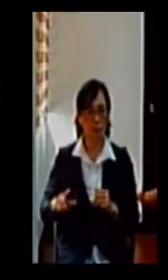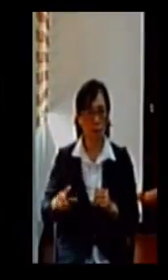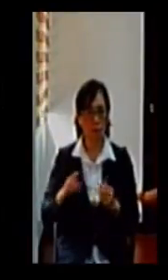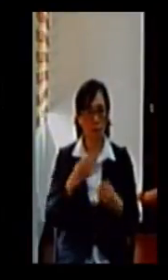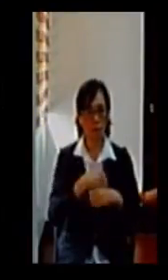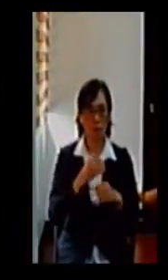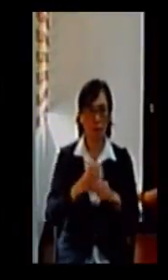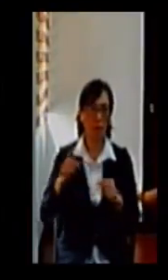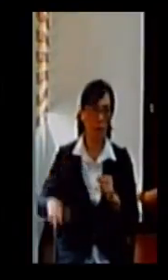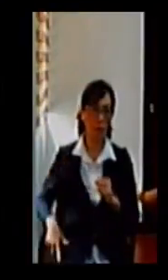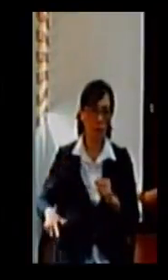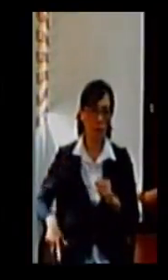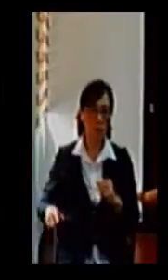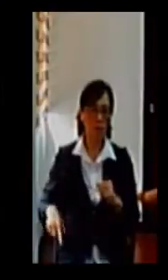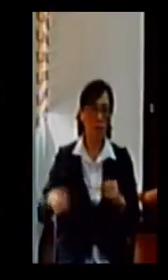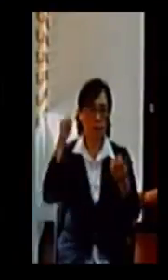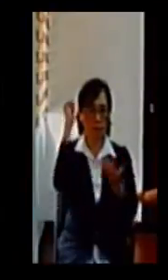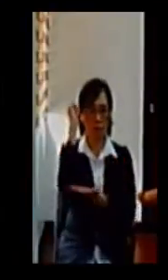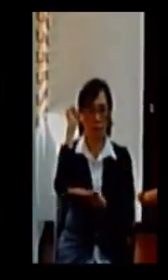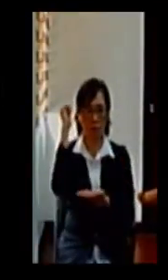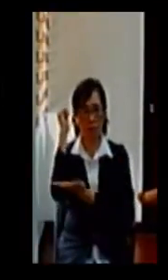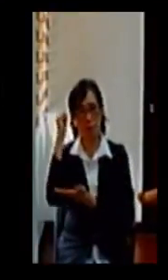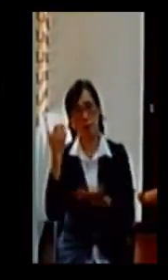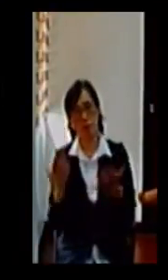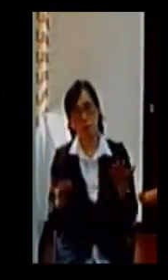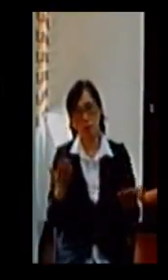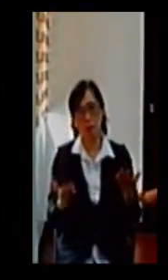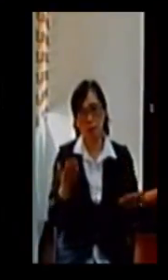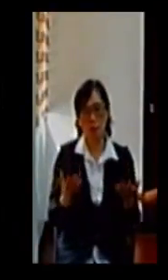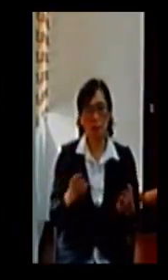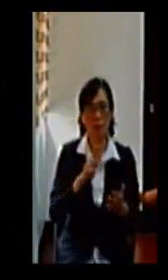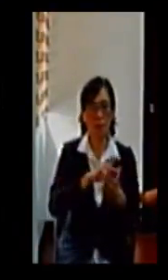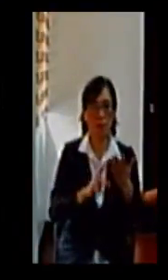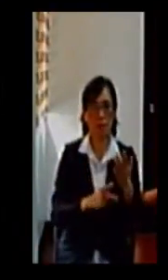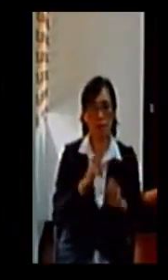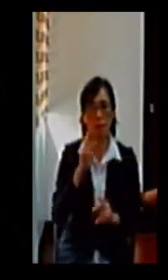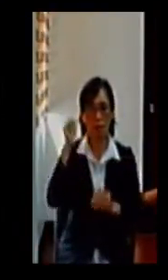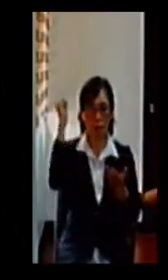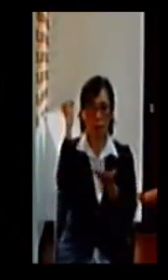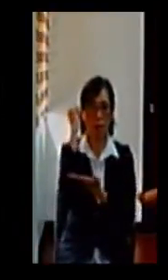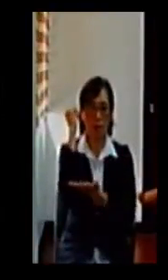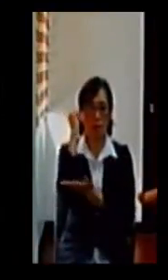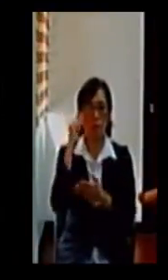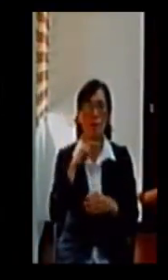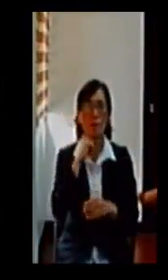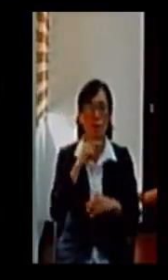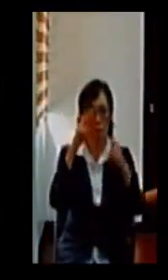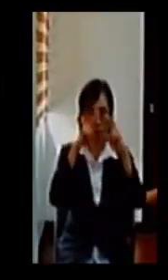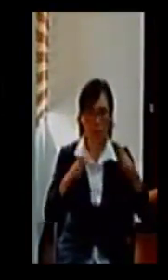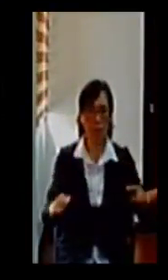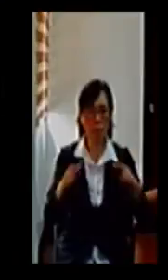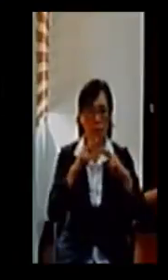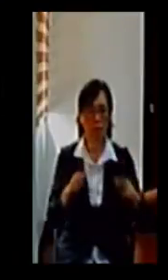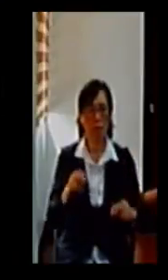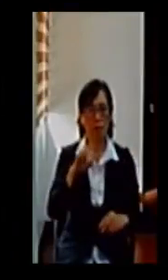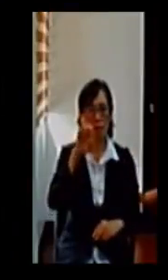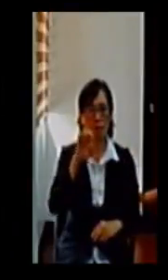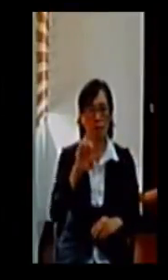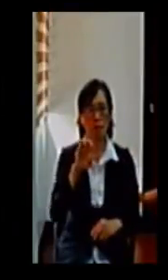deforestation? Because I'm wondering, you know, maybe part of the deforestation is not just housing or economy, but